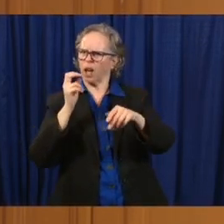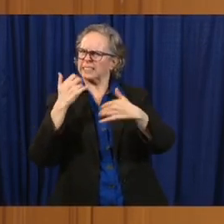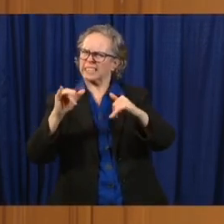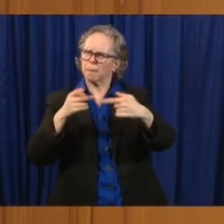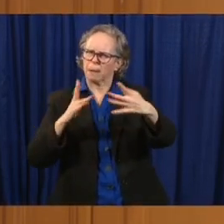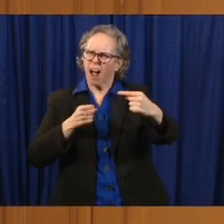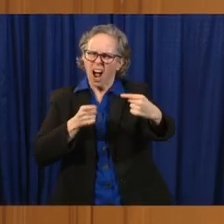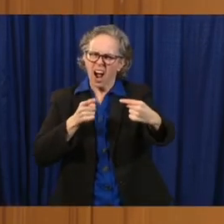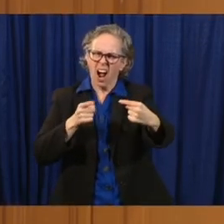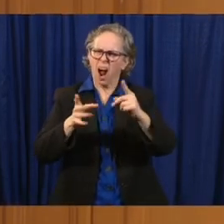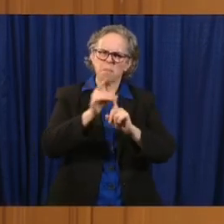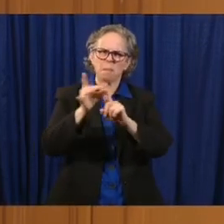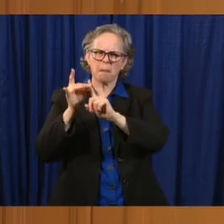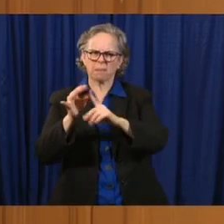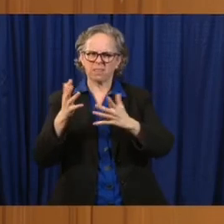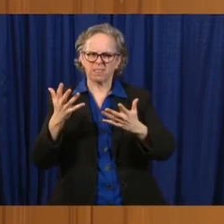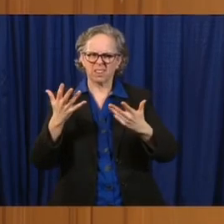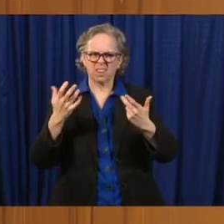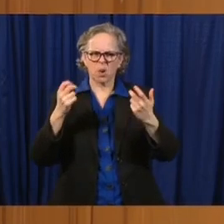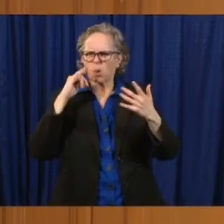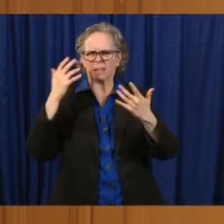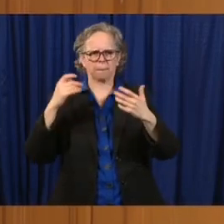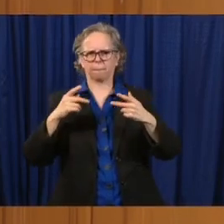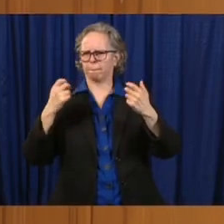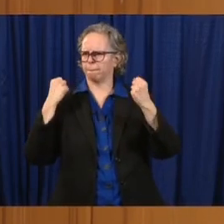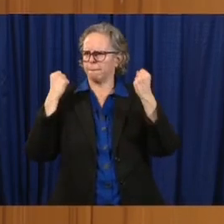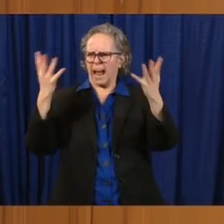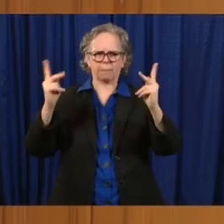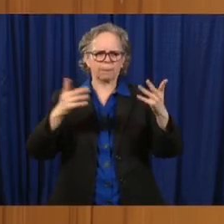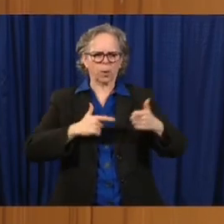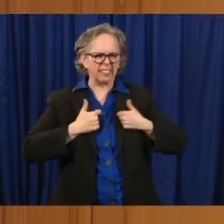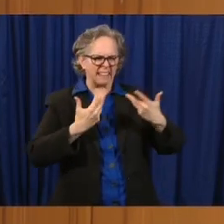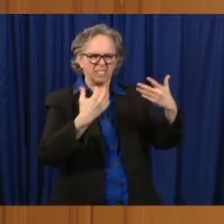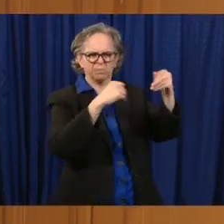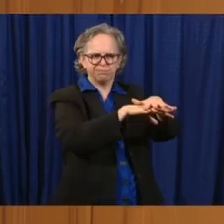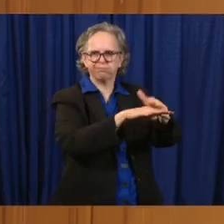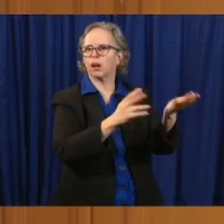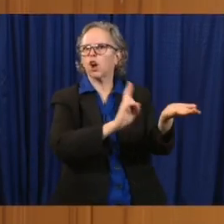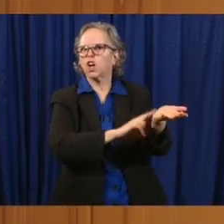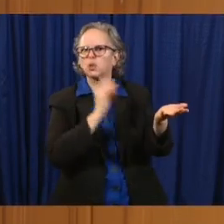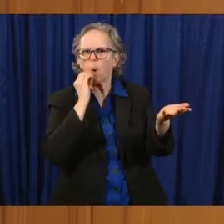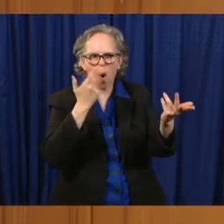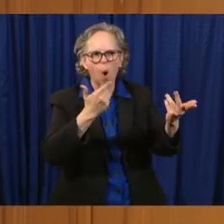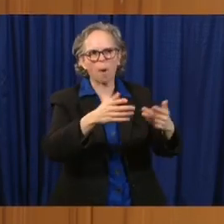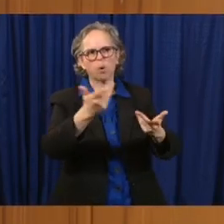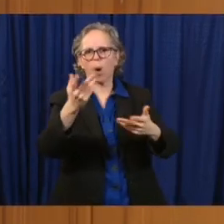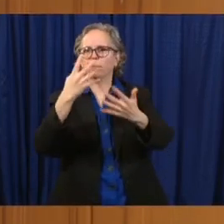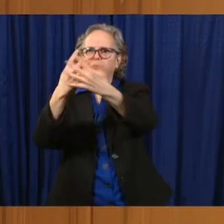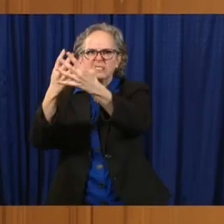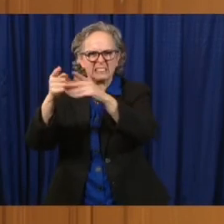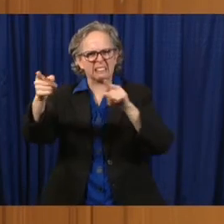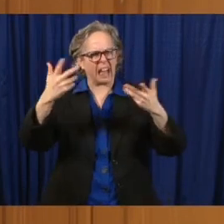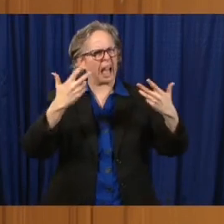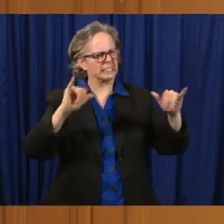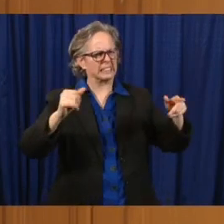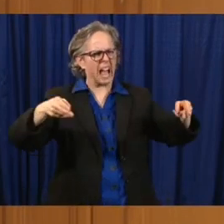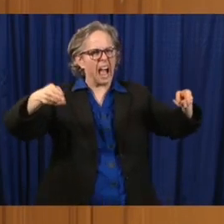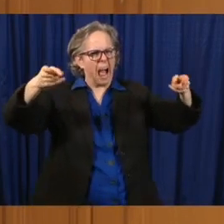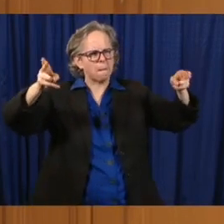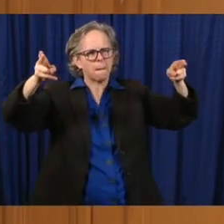congregate settings. So these are the settings like nursing homes, like prisons, in places where people live in